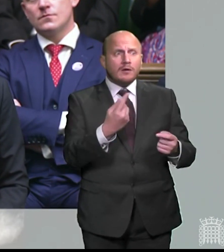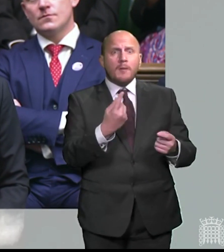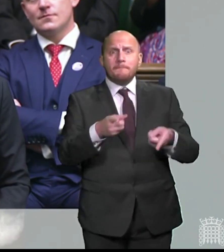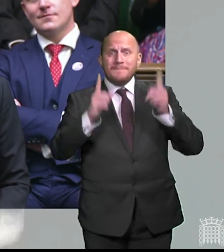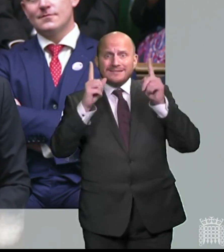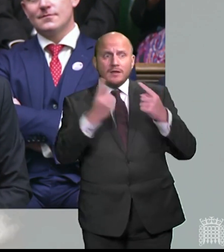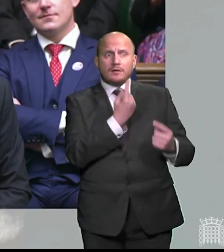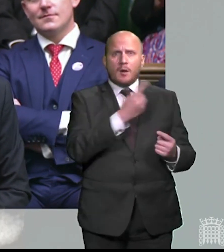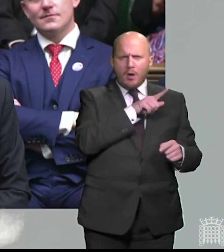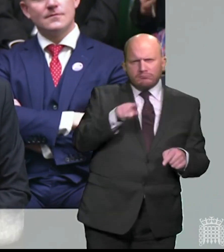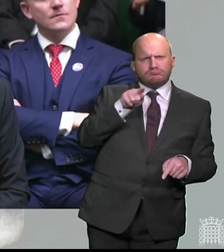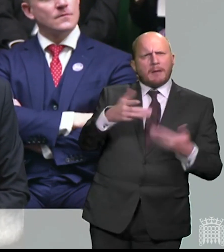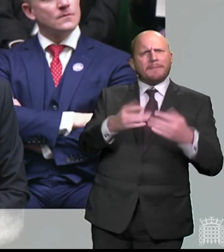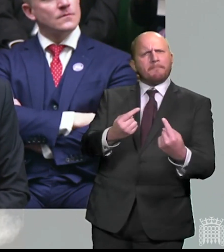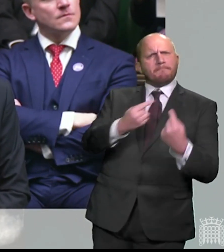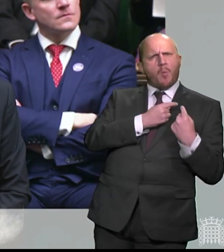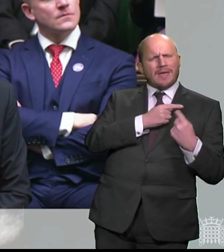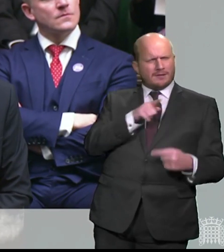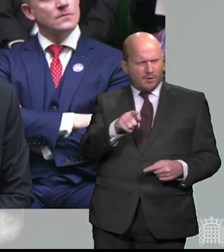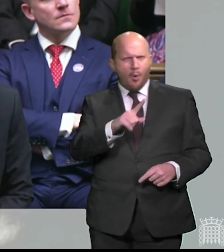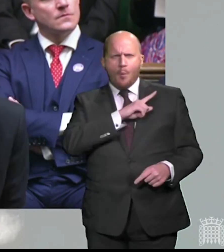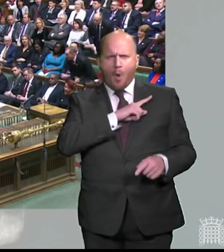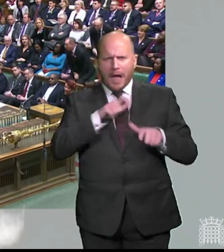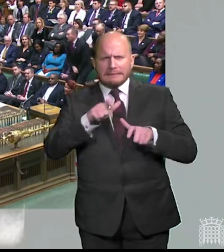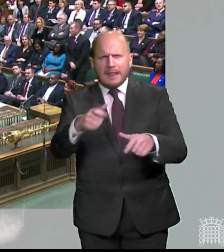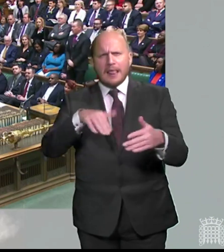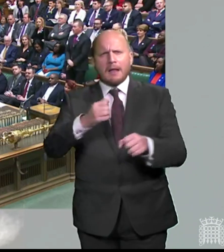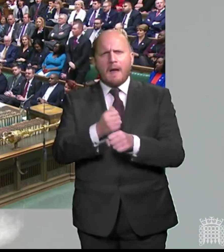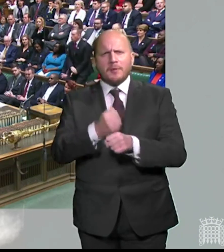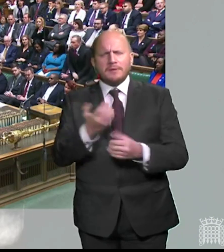them should continue to serve in his government?